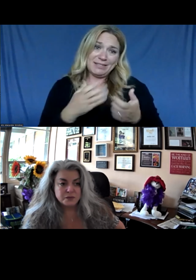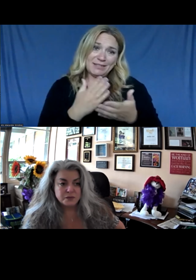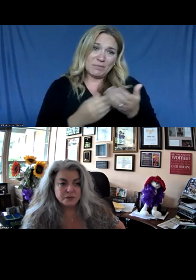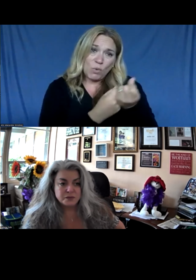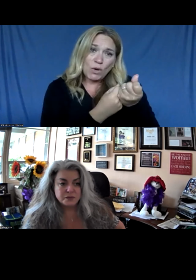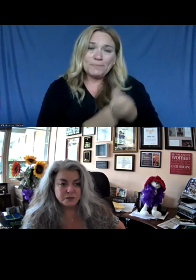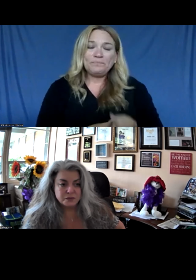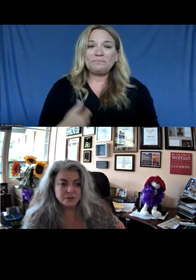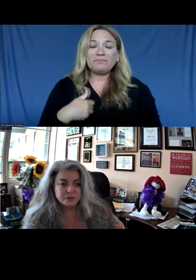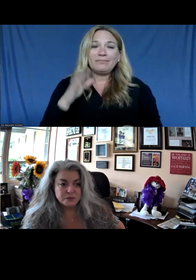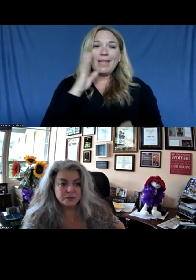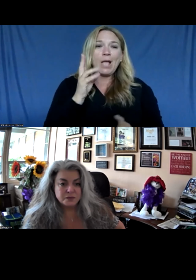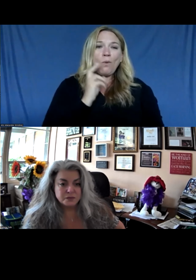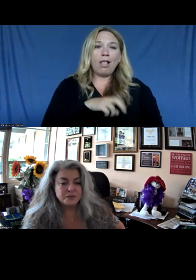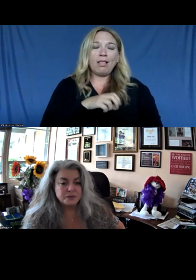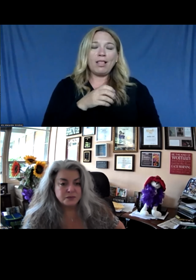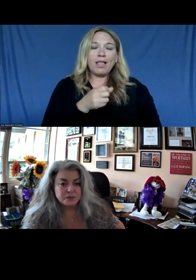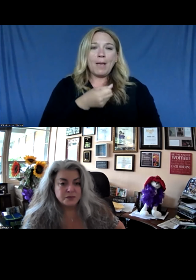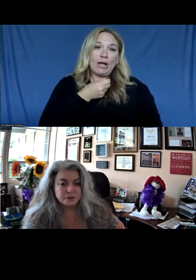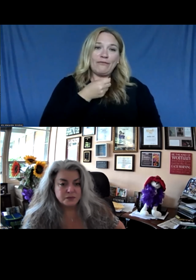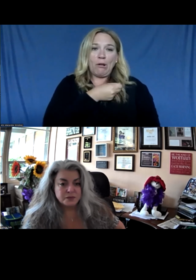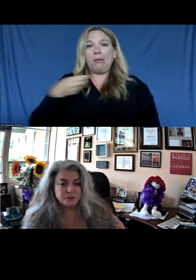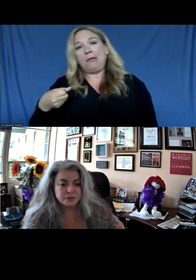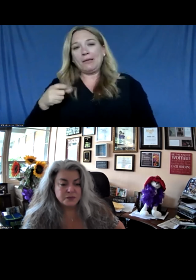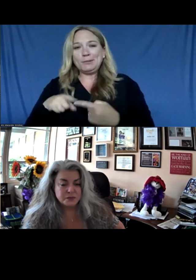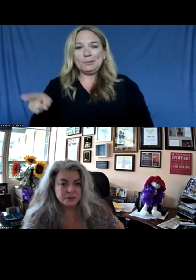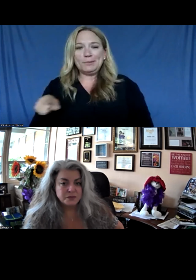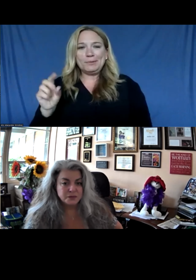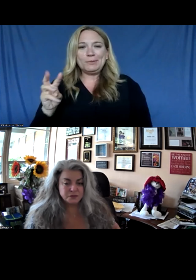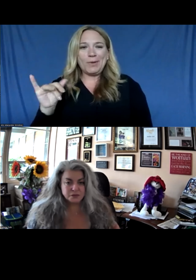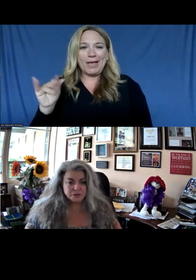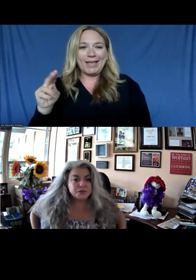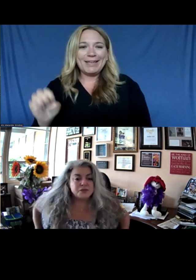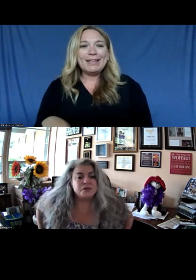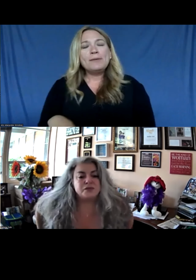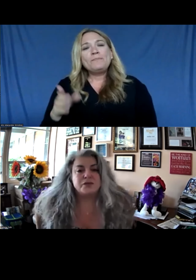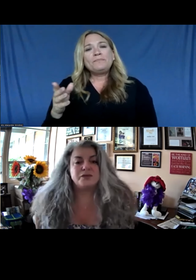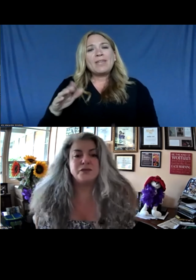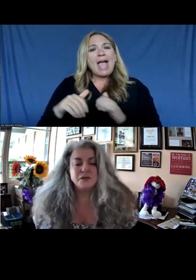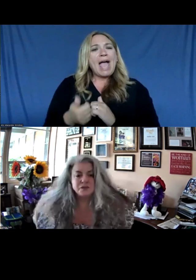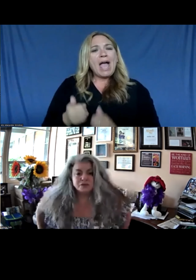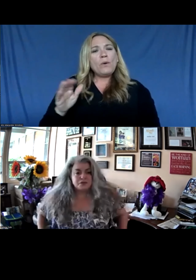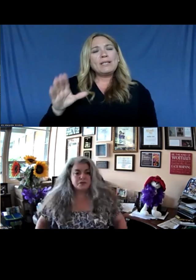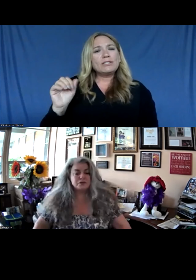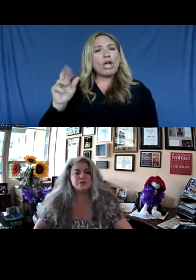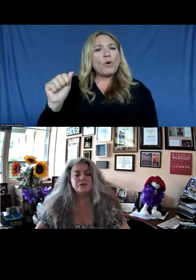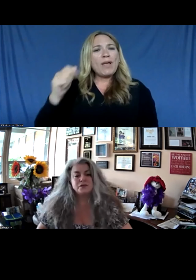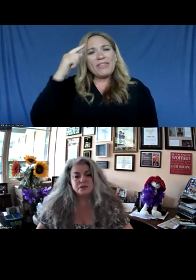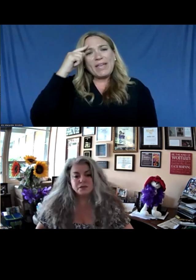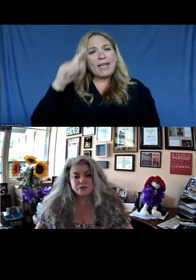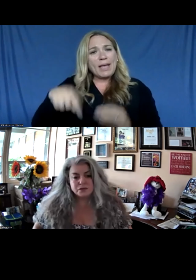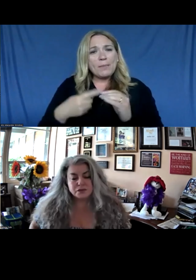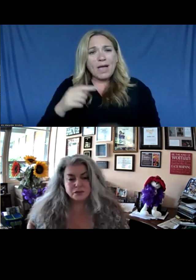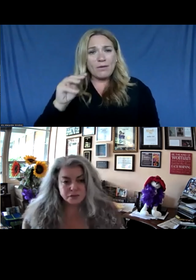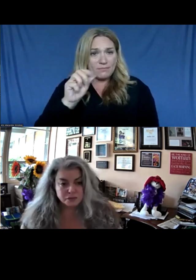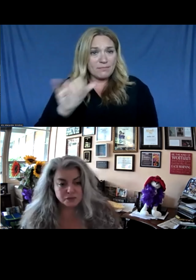get off my microphone here, and I want to pass it to Dwayne and see, Dwayne, how is Cara thinking about the May revise